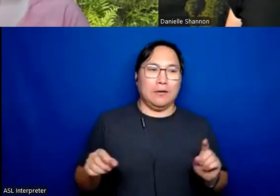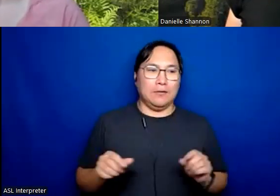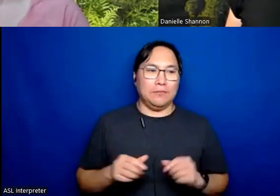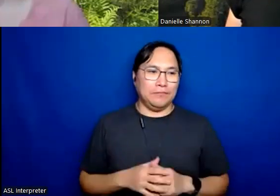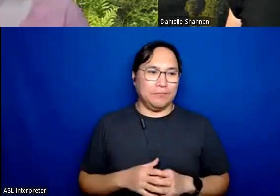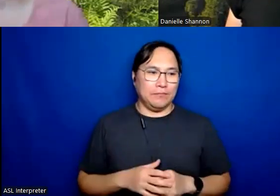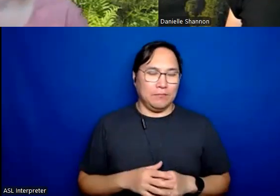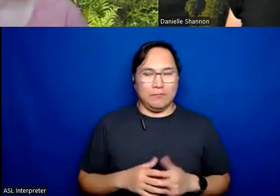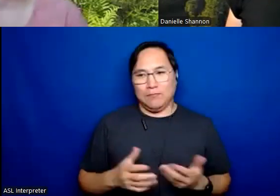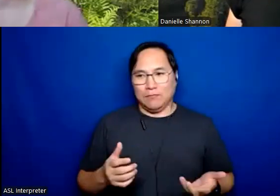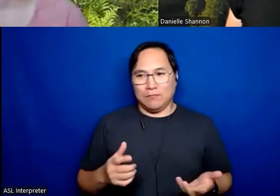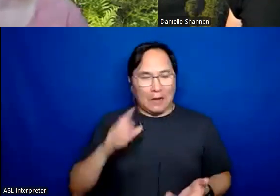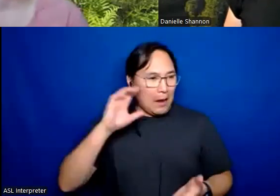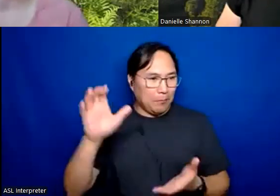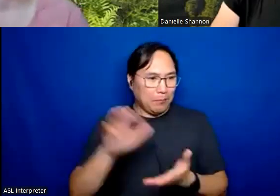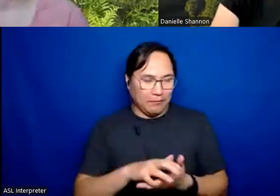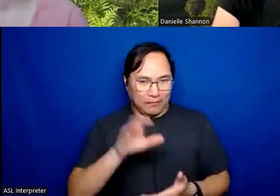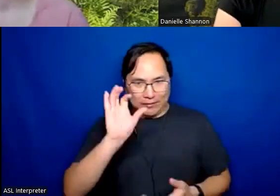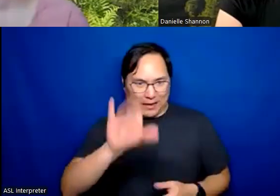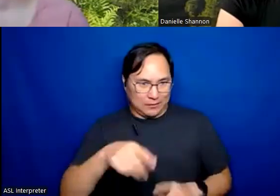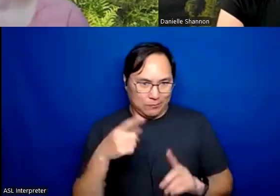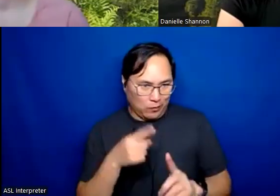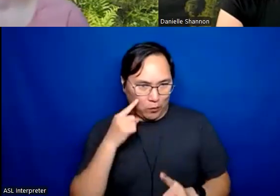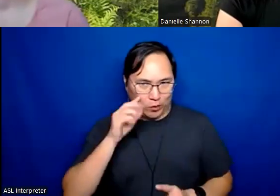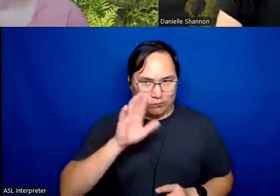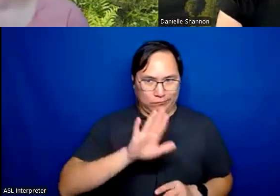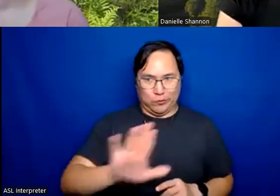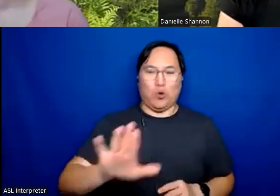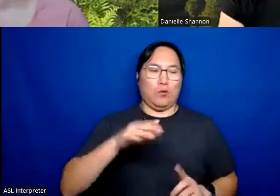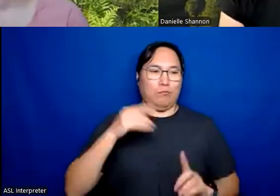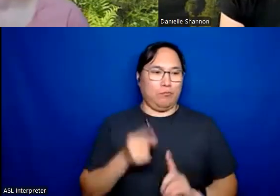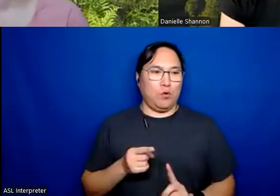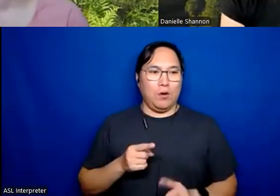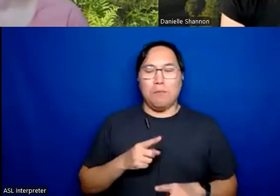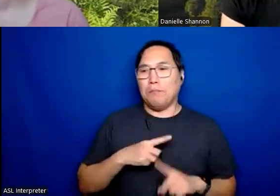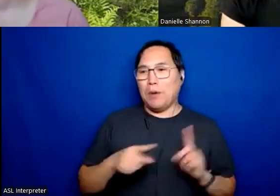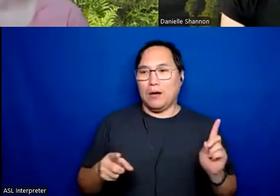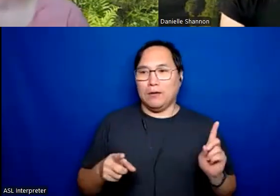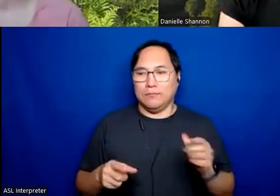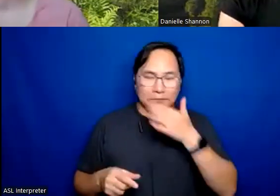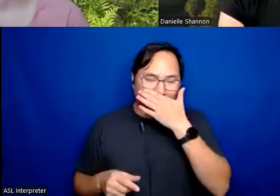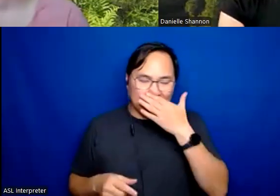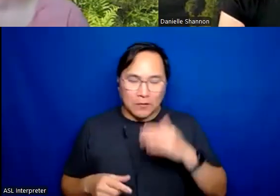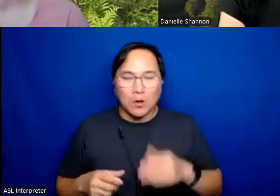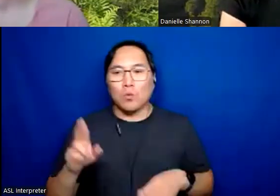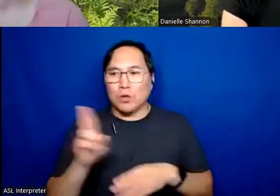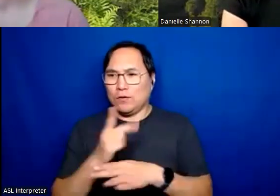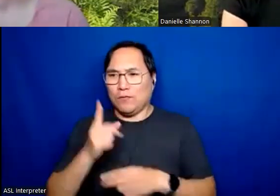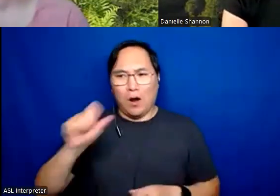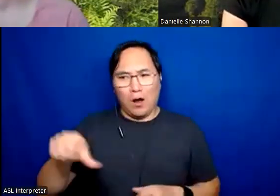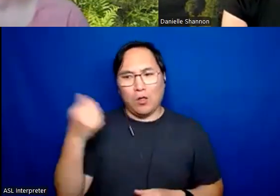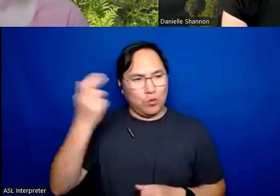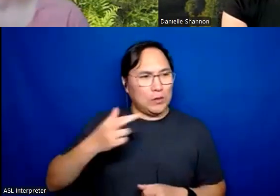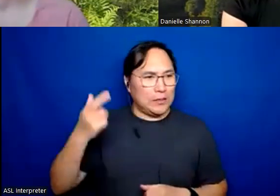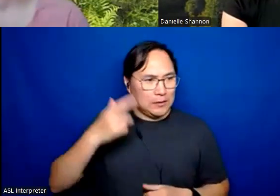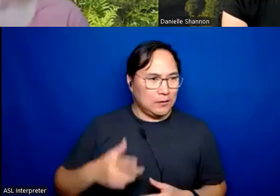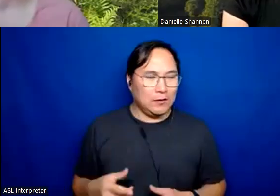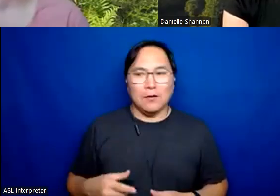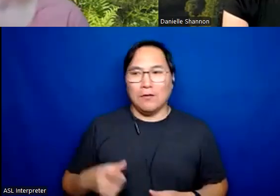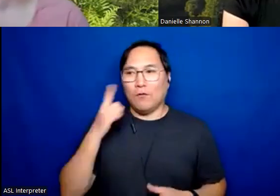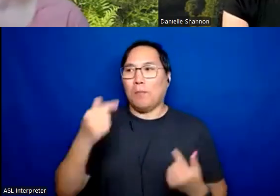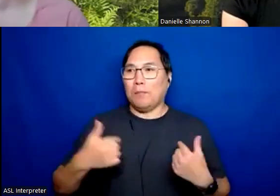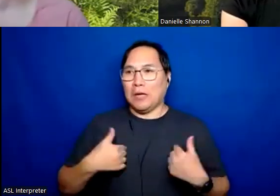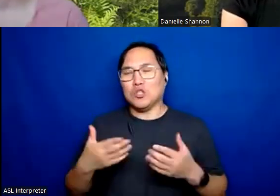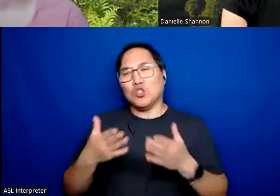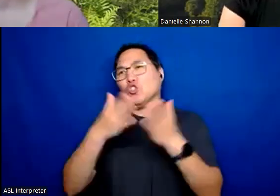I suppose, as I believe it was meant here, all that much, maybe beyond things like this, which in some ways this is general public to me, though I think many